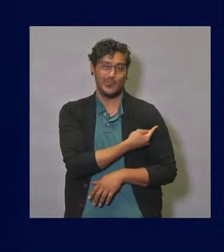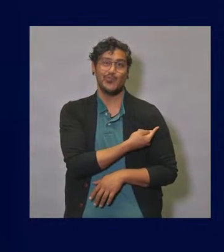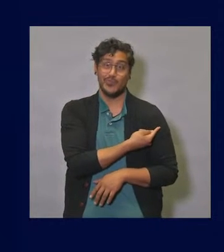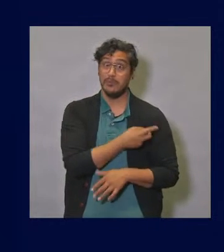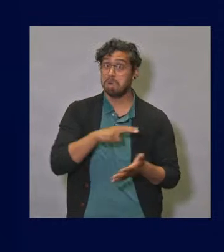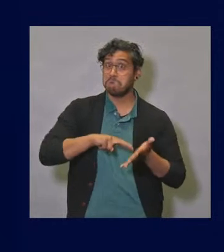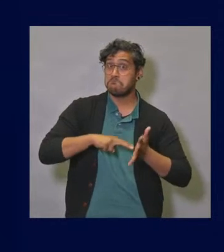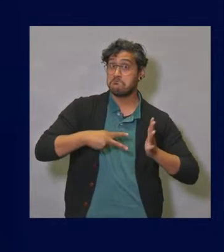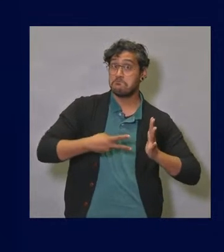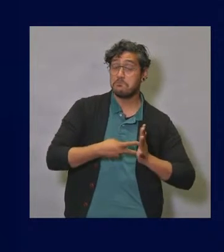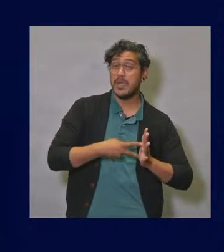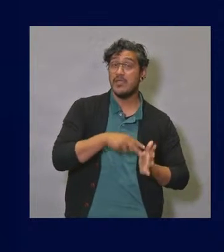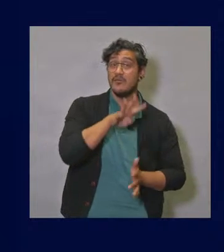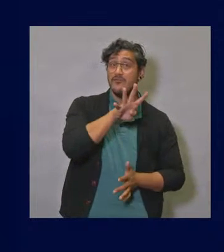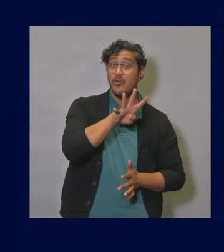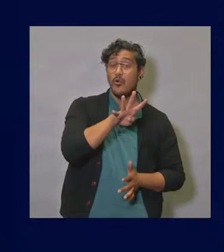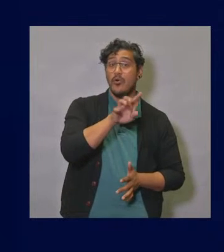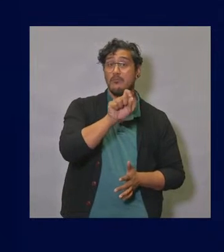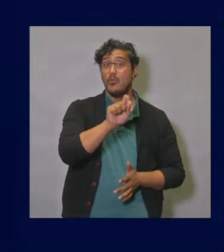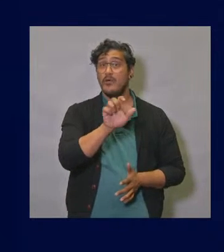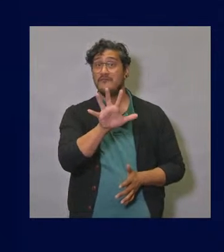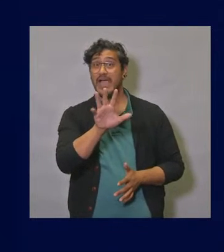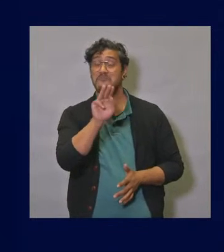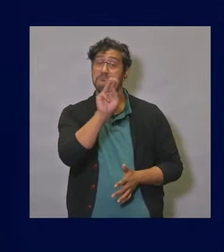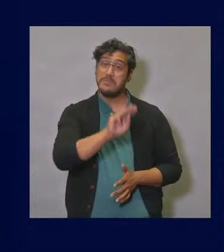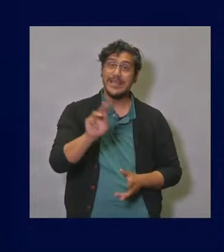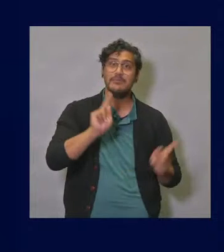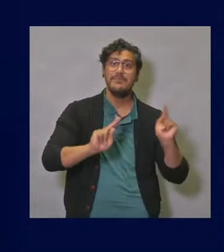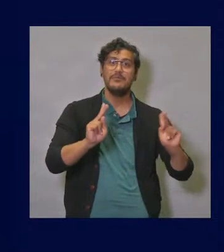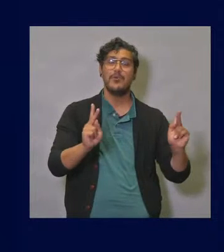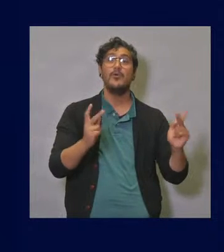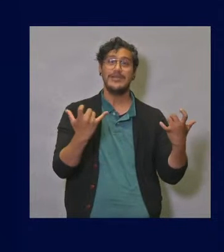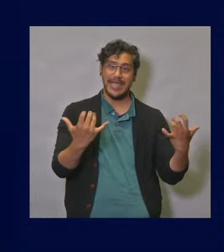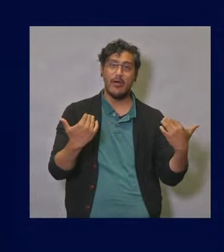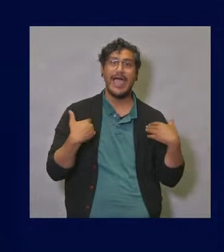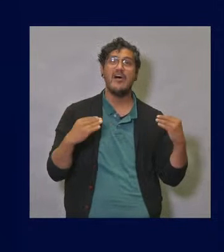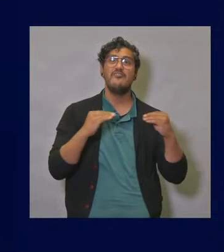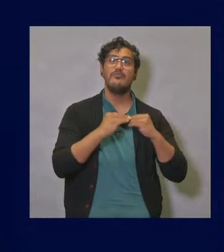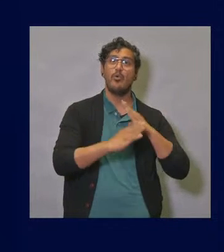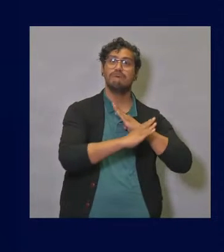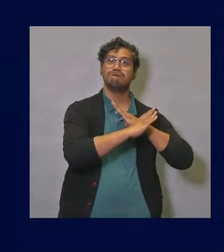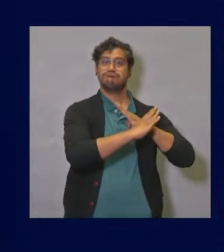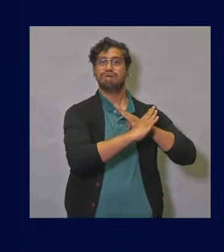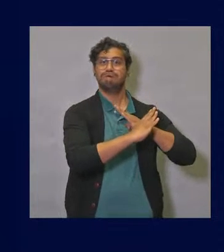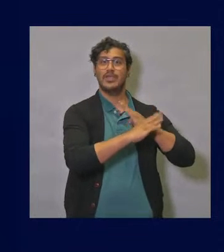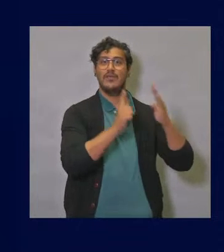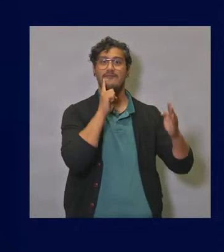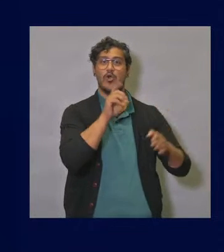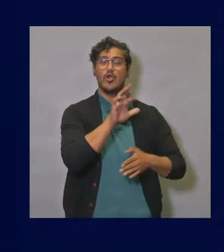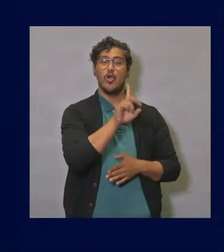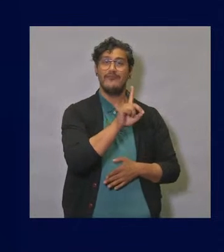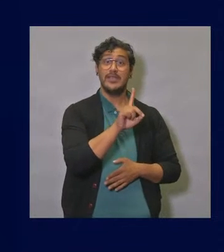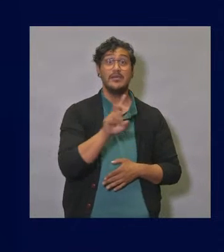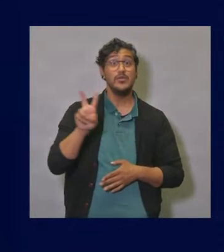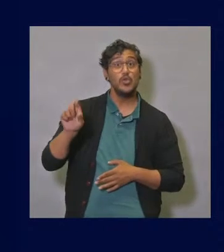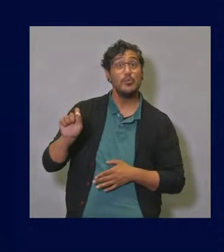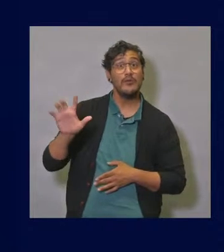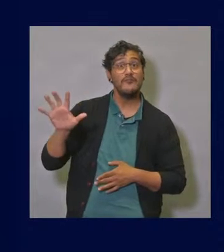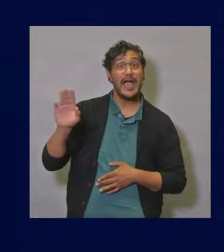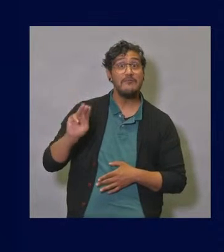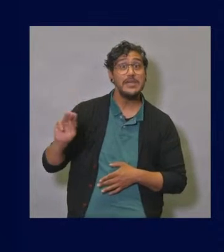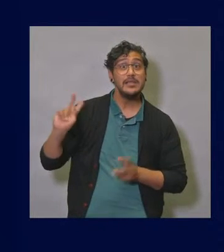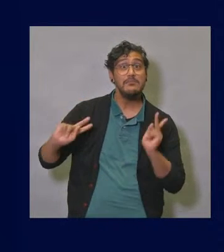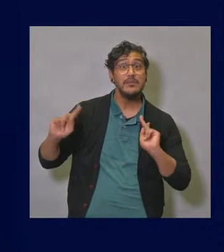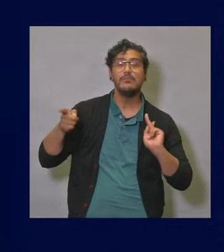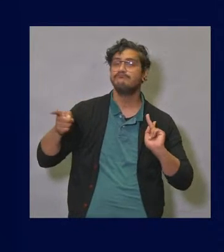means that almost 4.5 million people have some additional protection against COVID, and more than 2.5 million people are now fully